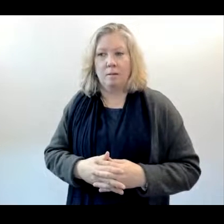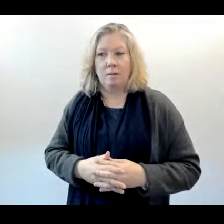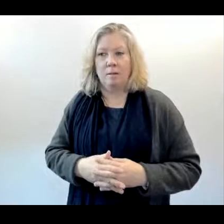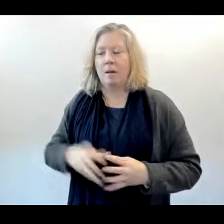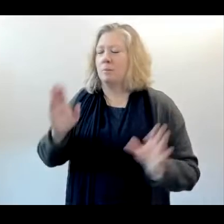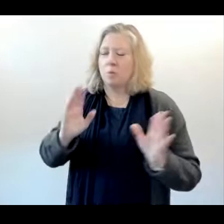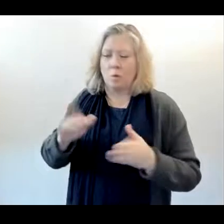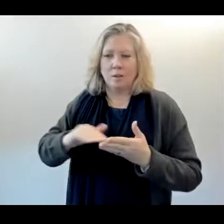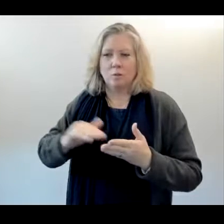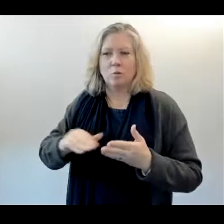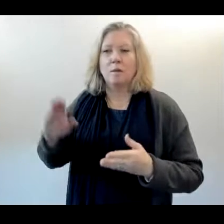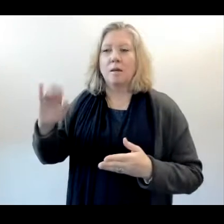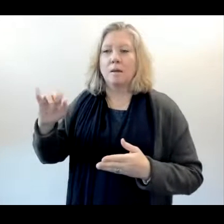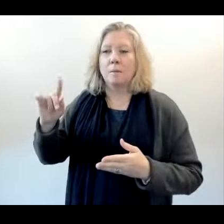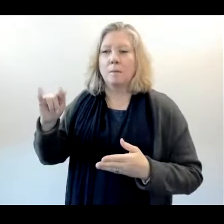sorry.